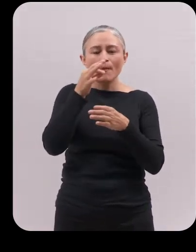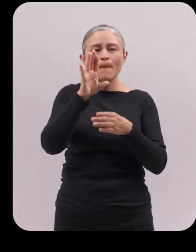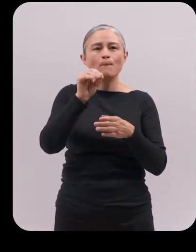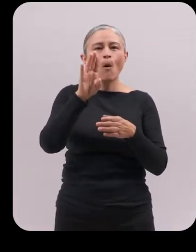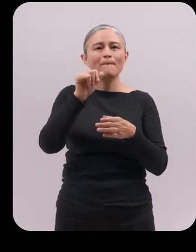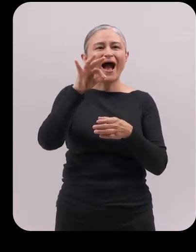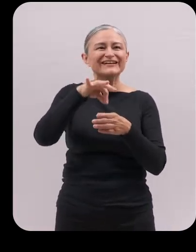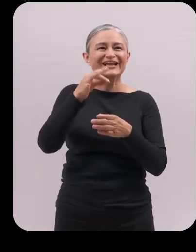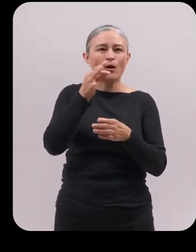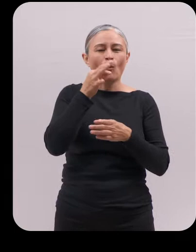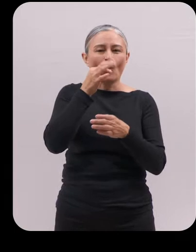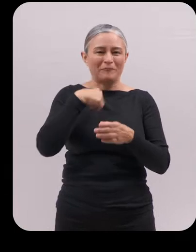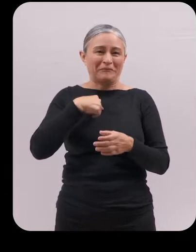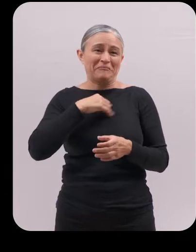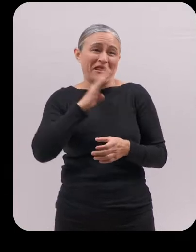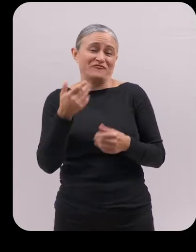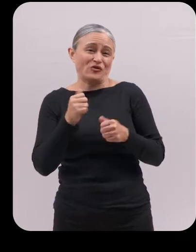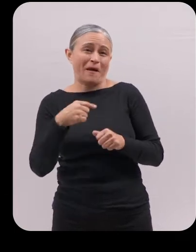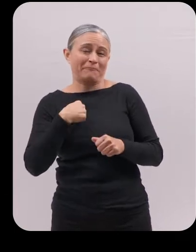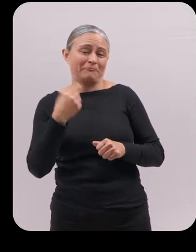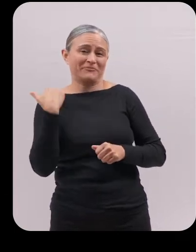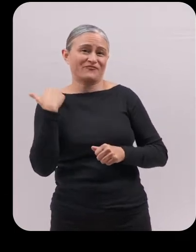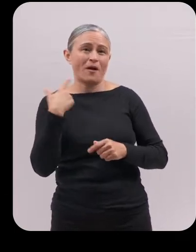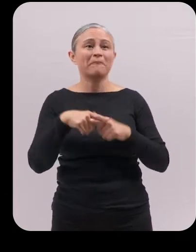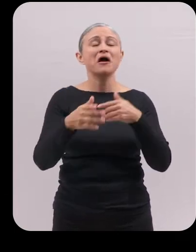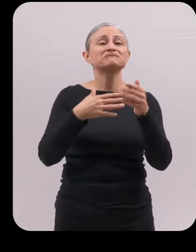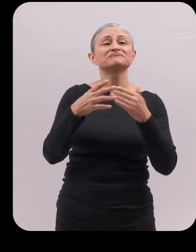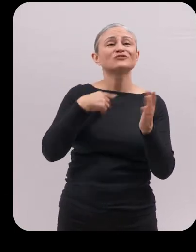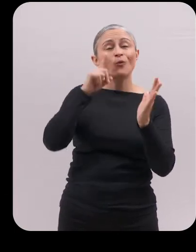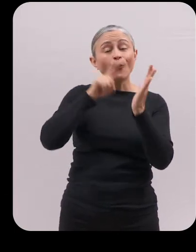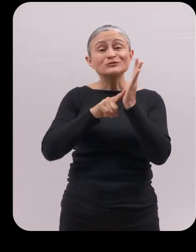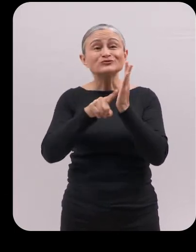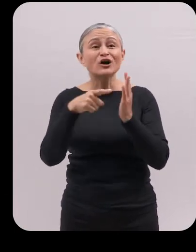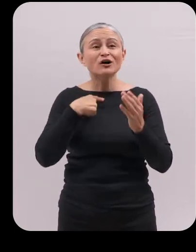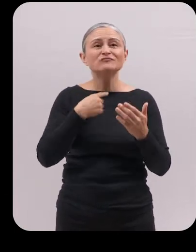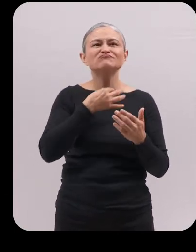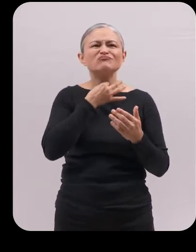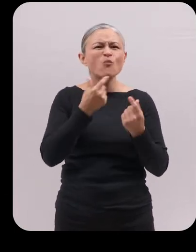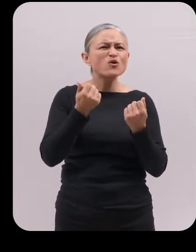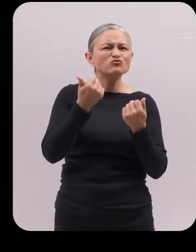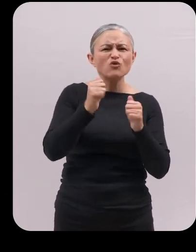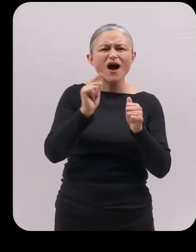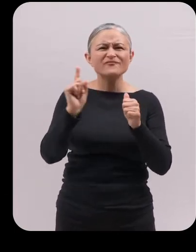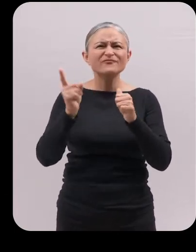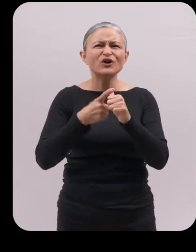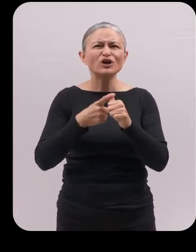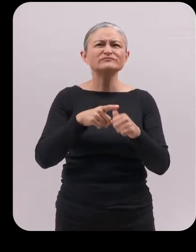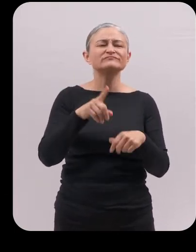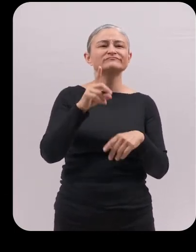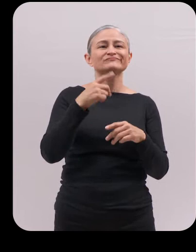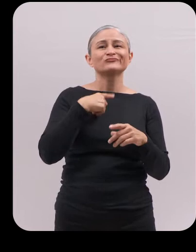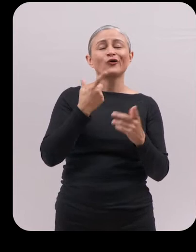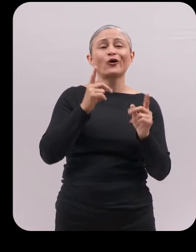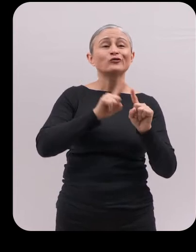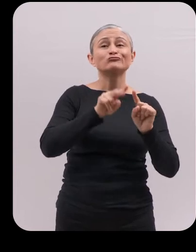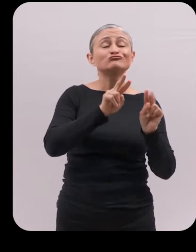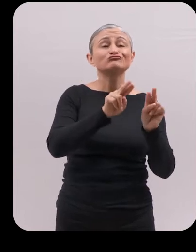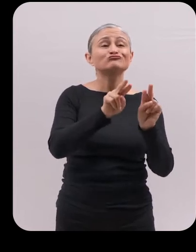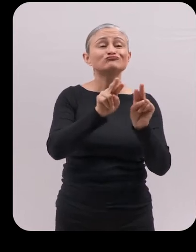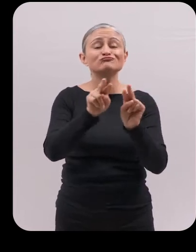never actually had it. So I thought I would do some research on which I should try first. Let's do a quick search of the different types.